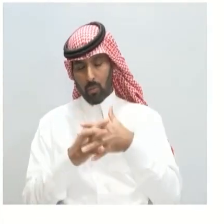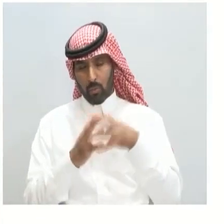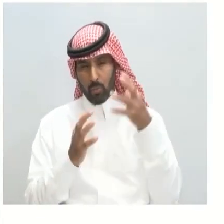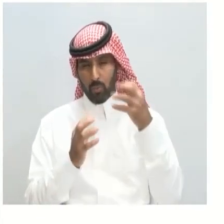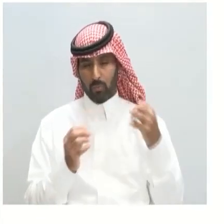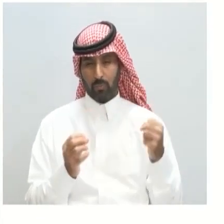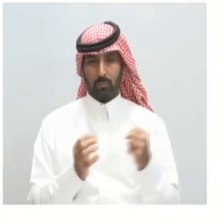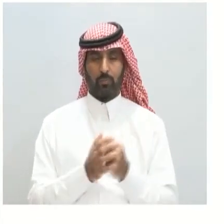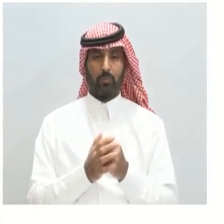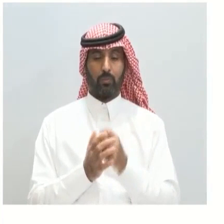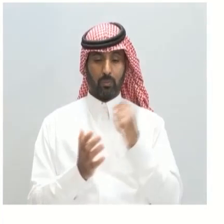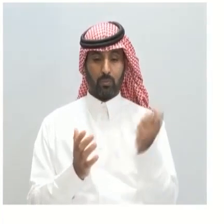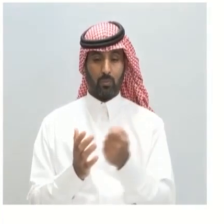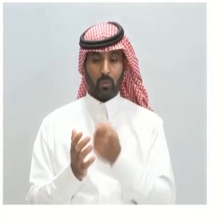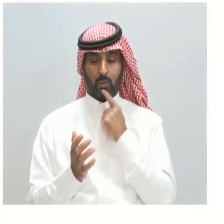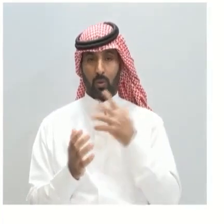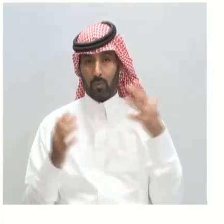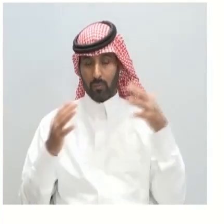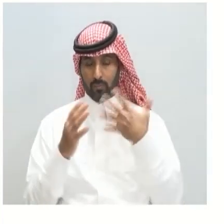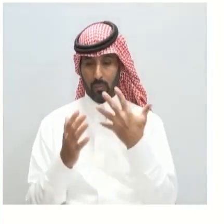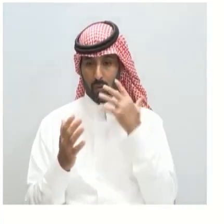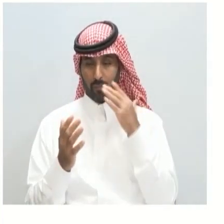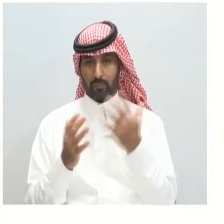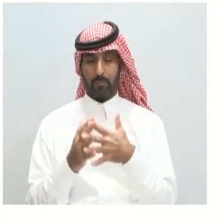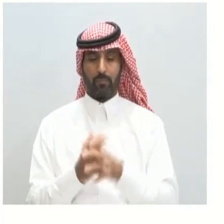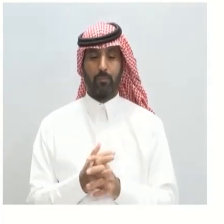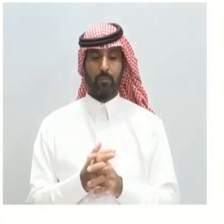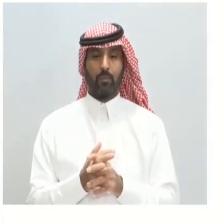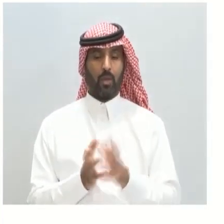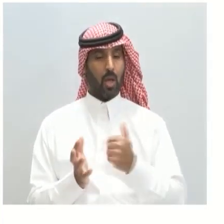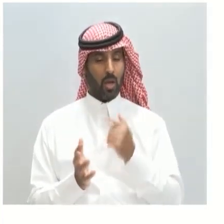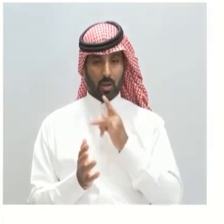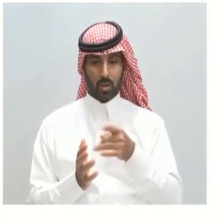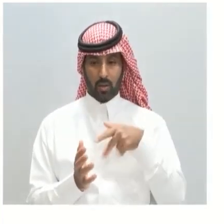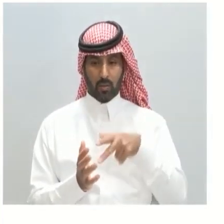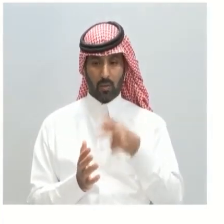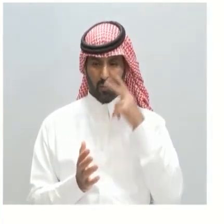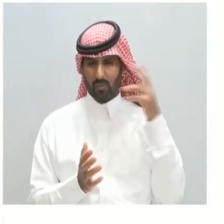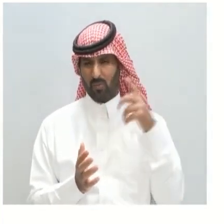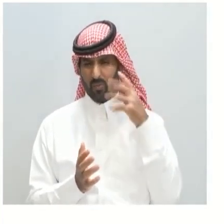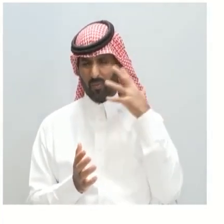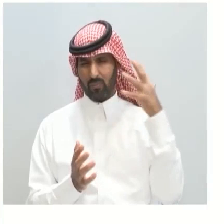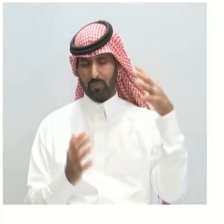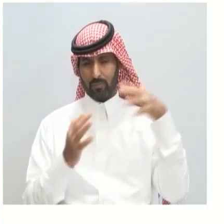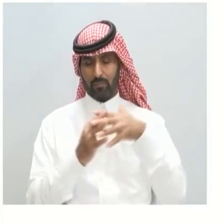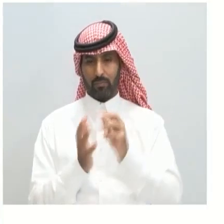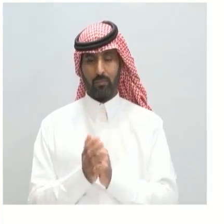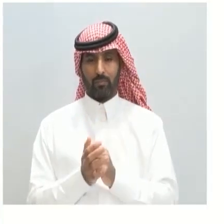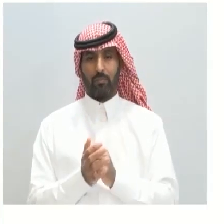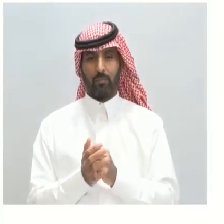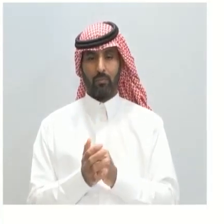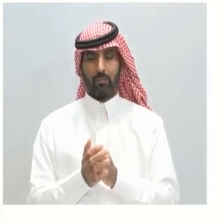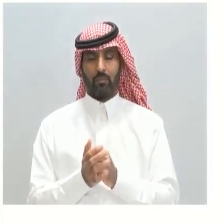frightened. So we will be writing frightened and frightening. I'm never by noises in the dark. I'm never